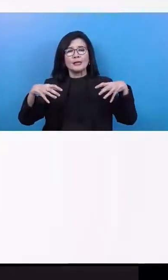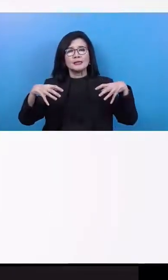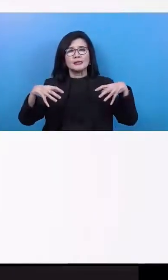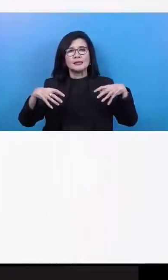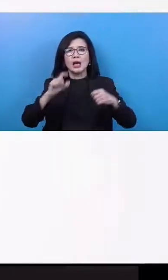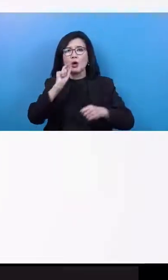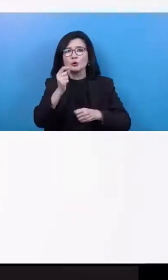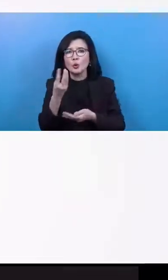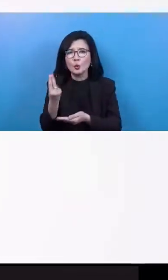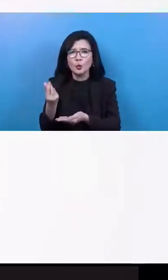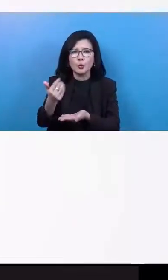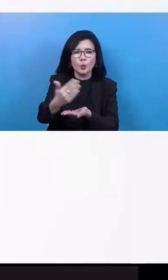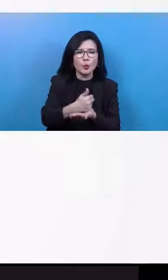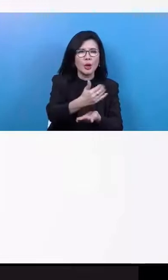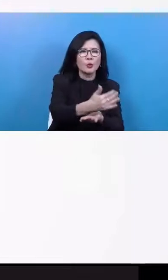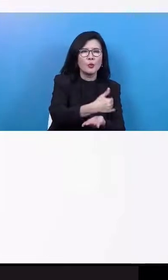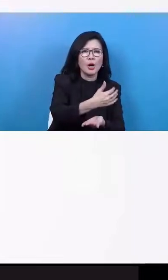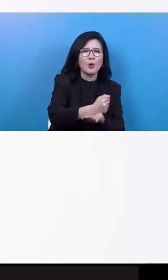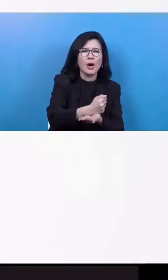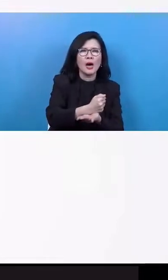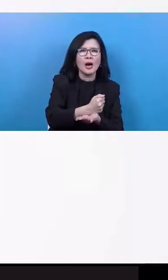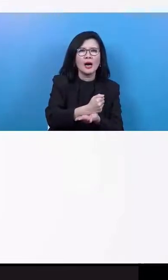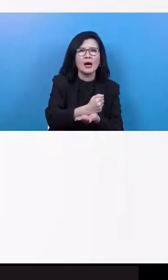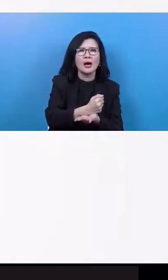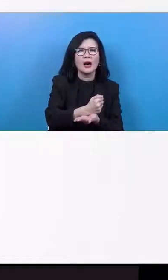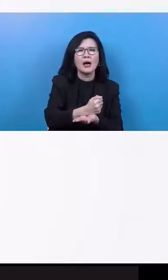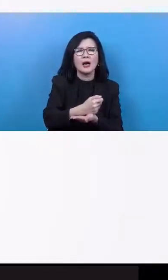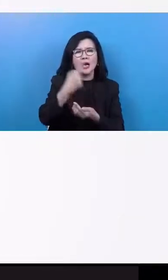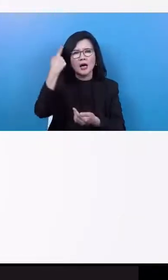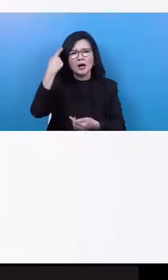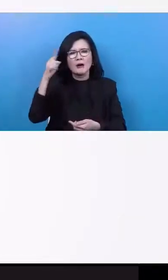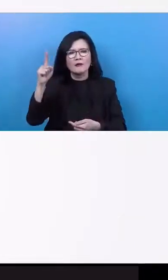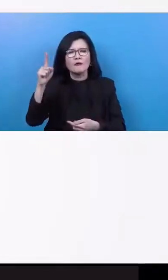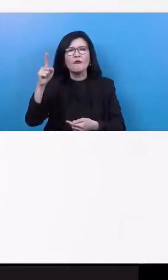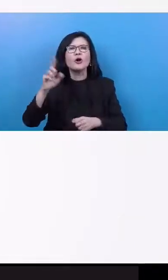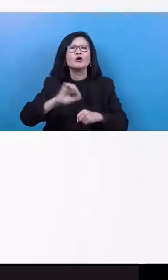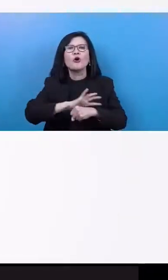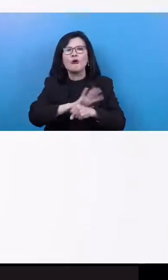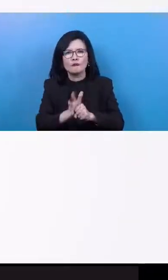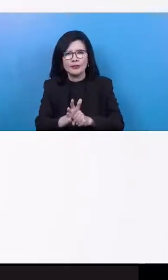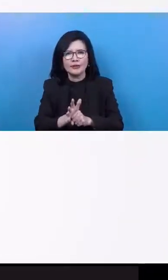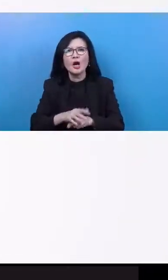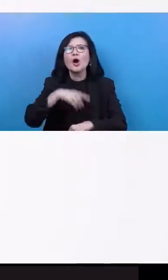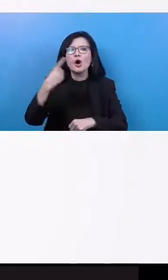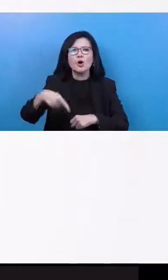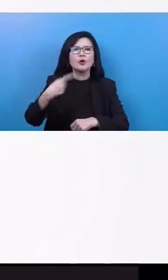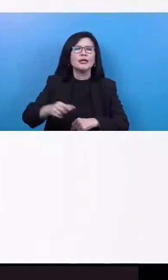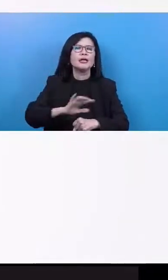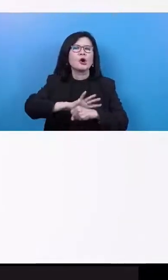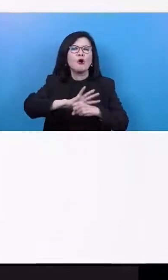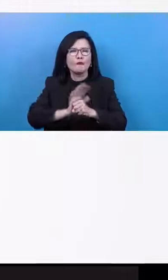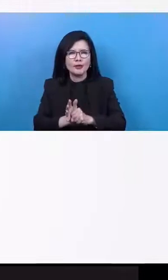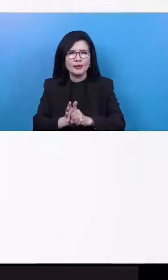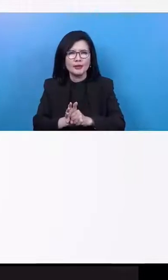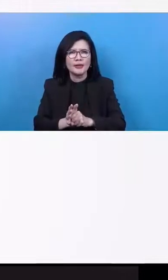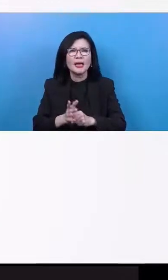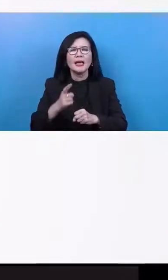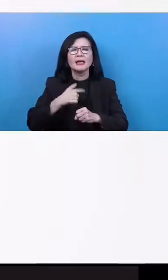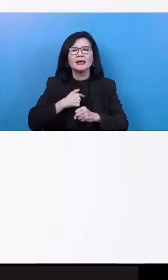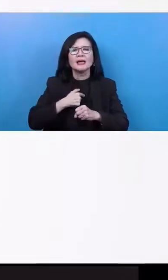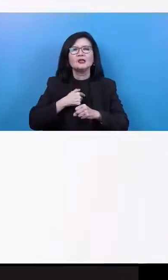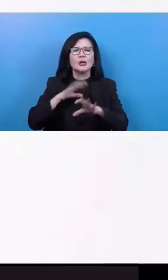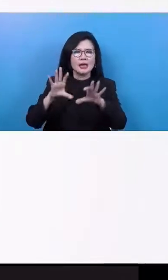recovery as far as COVID is concerned. And we were then able to work with UNDP also to develop